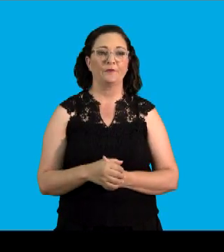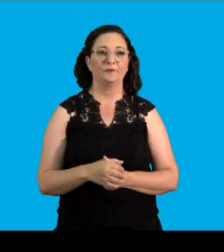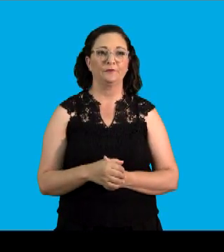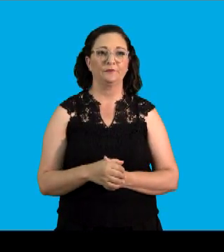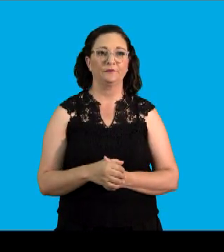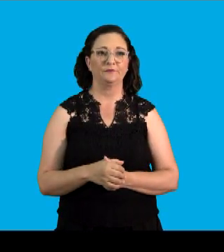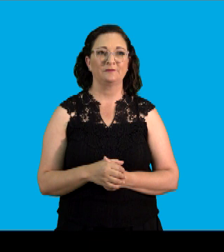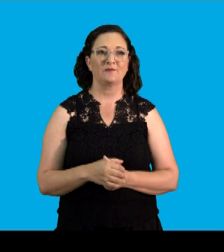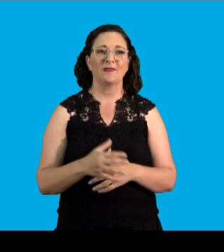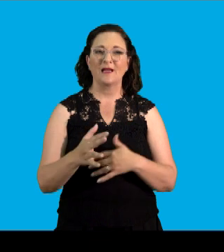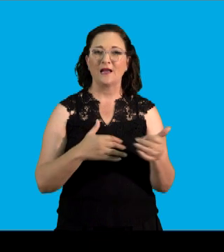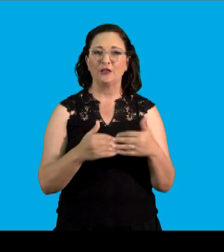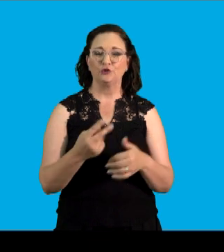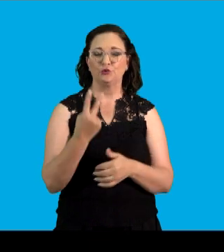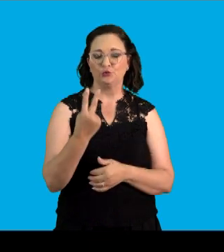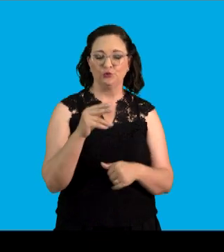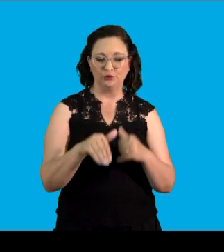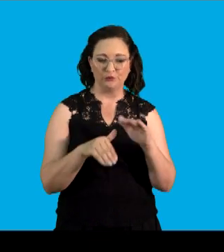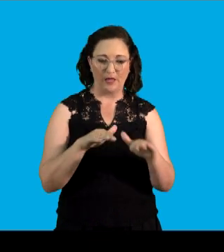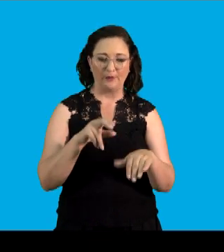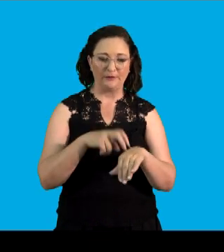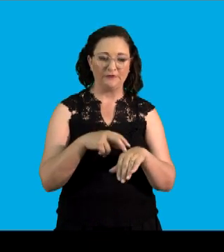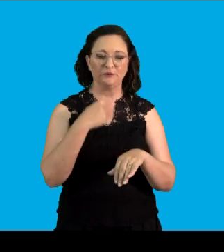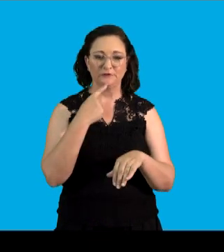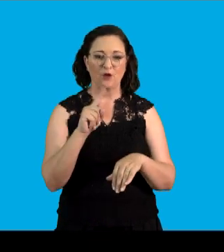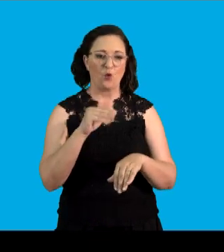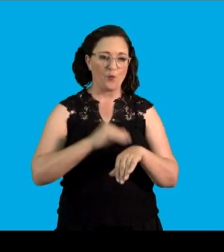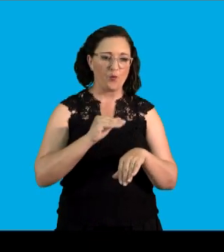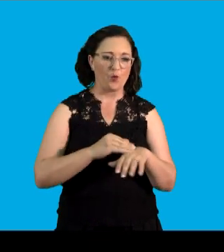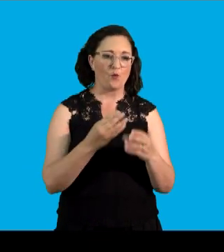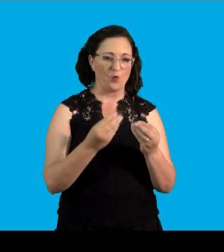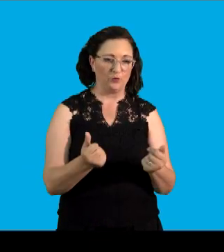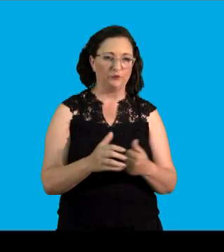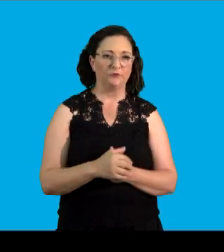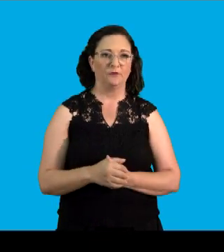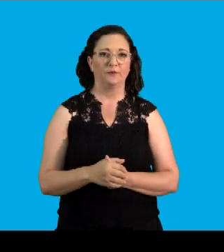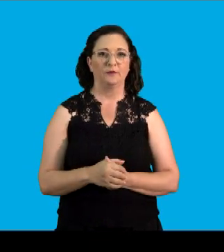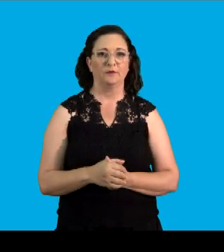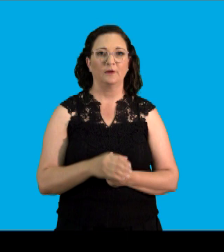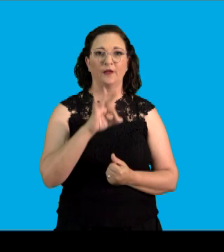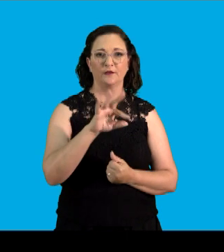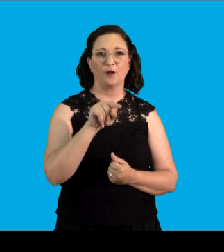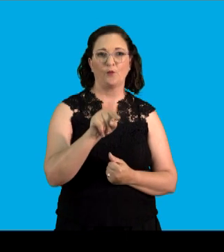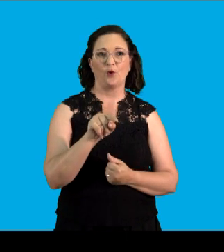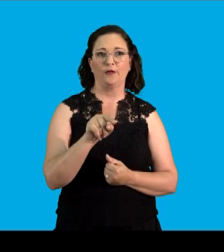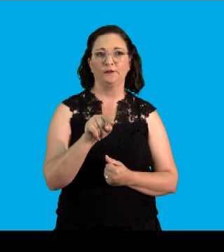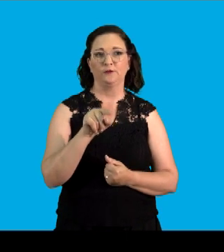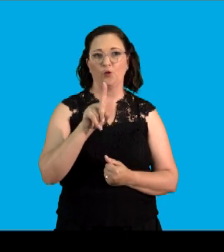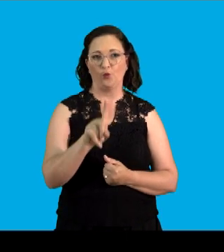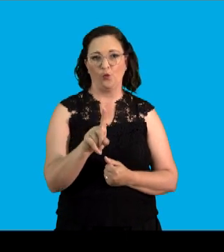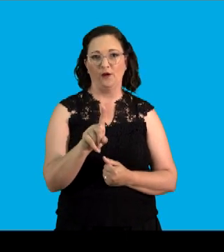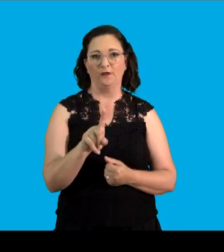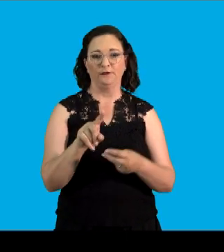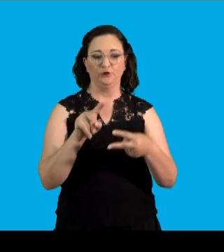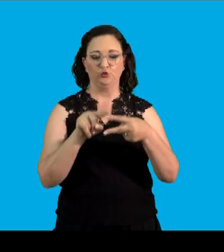says name any 2 steps in the problem solving cycle. So you'll write your 3.1 in your answer book and then